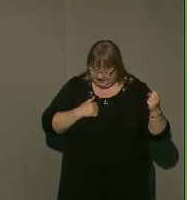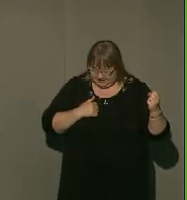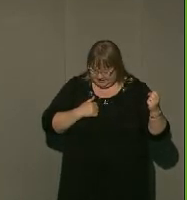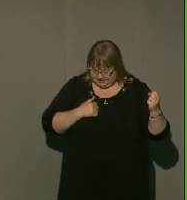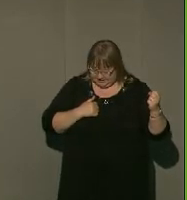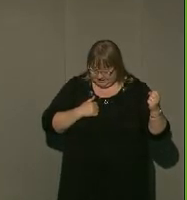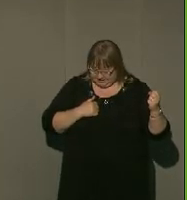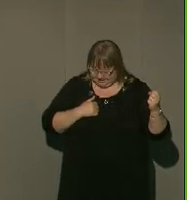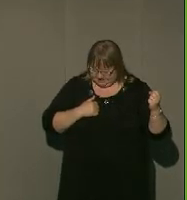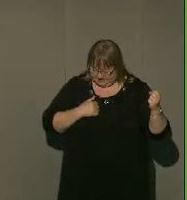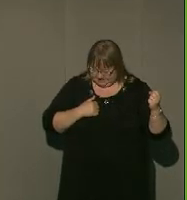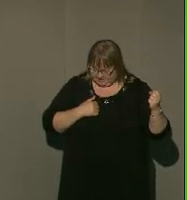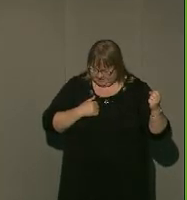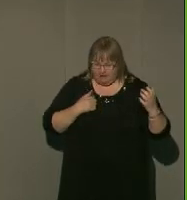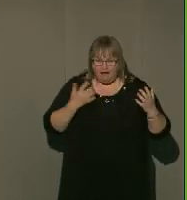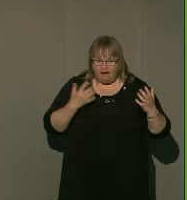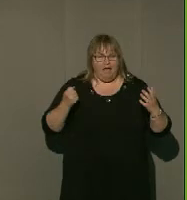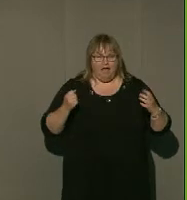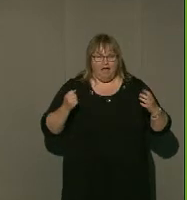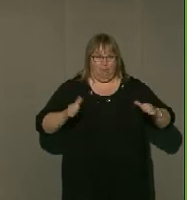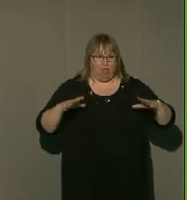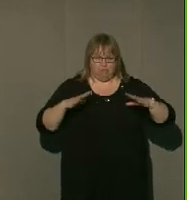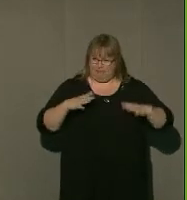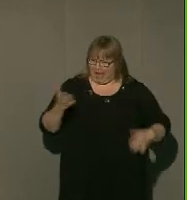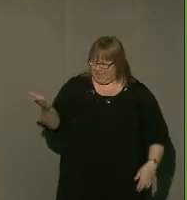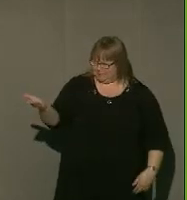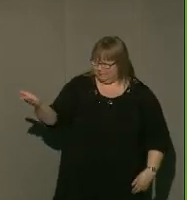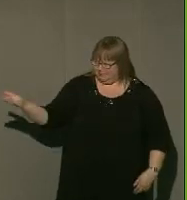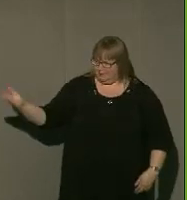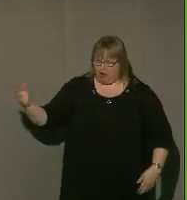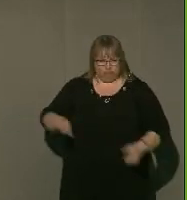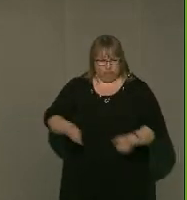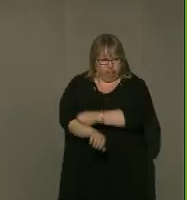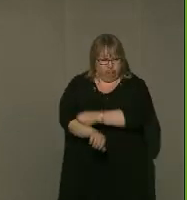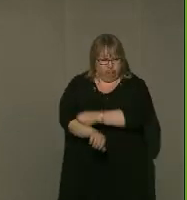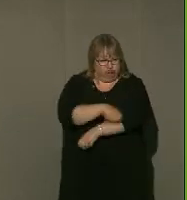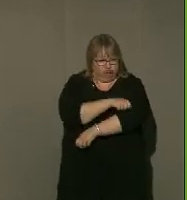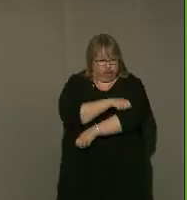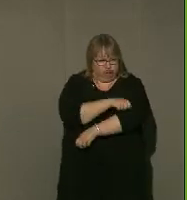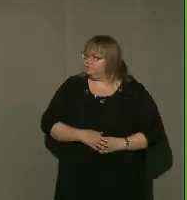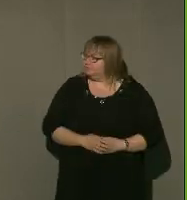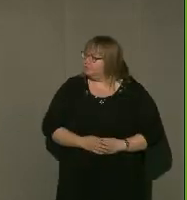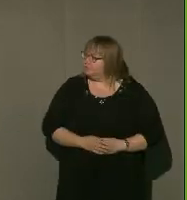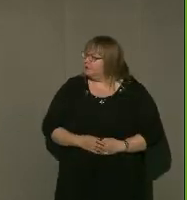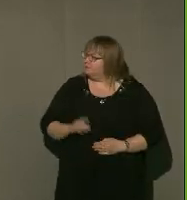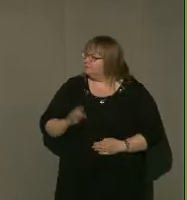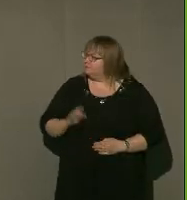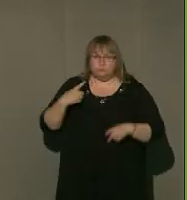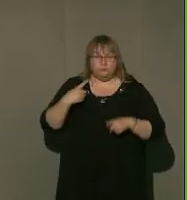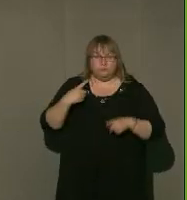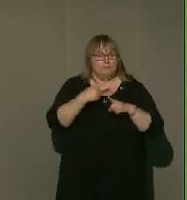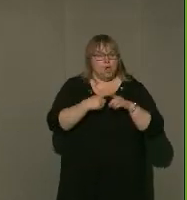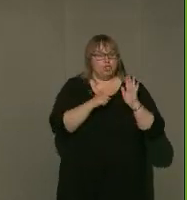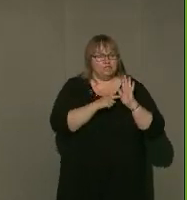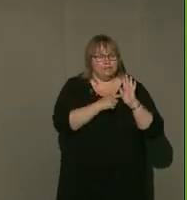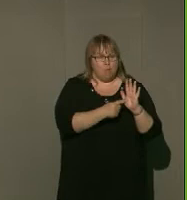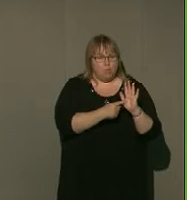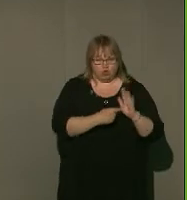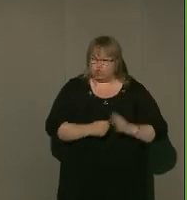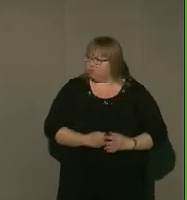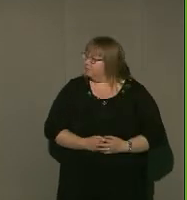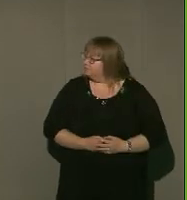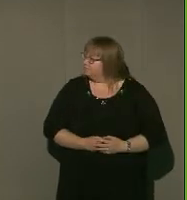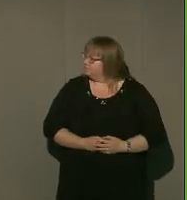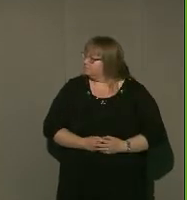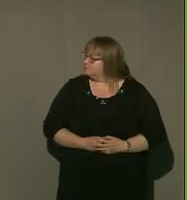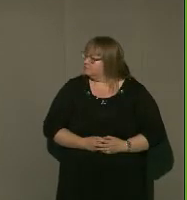Right, I'm going to ask you to, if you wish to suspend standing orders, to take an emergency motion. All